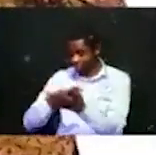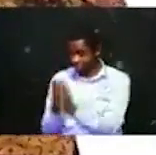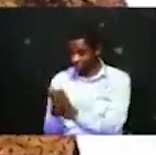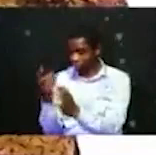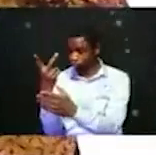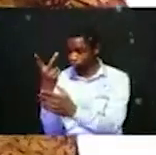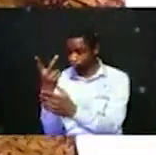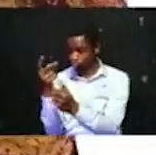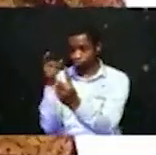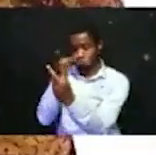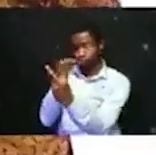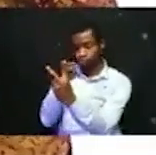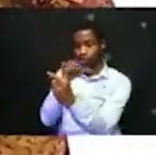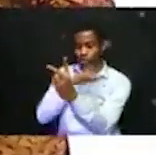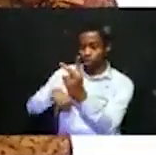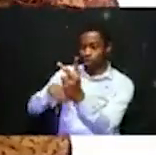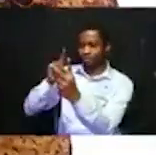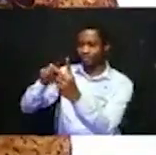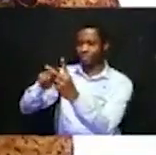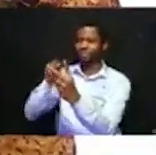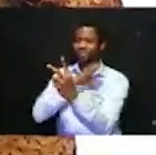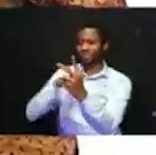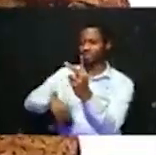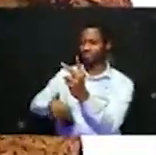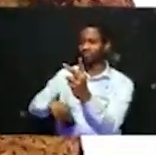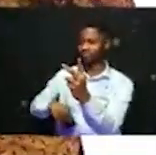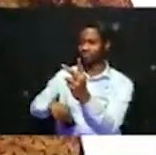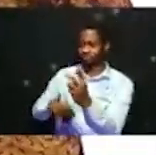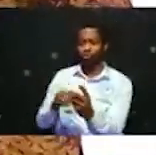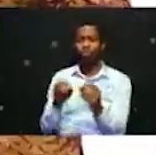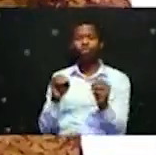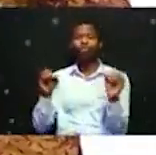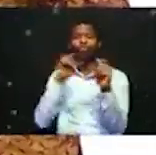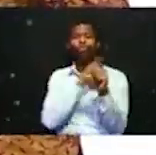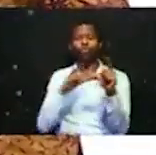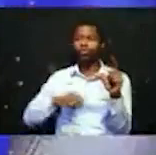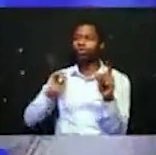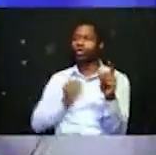Lord, our Lord. How majestic is your name in all the